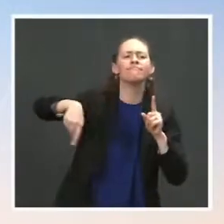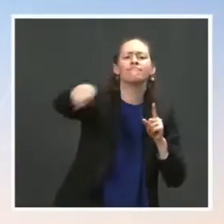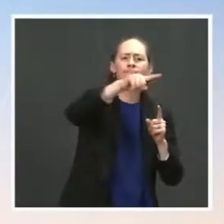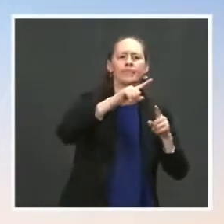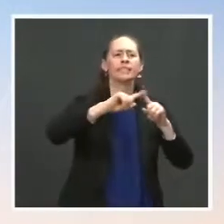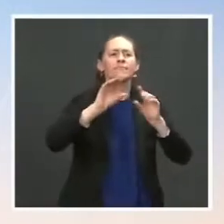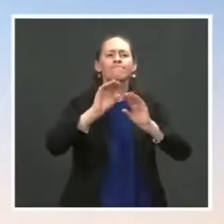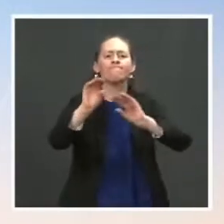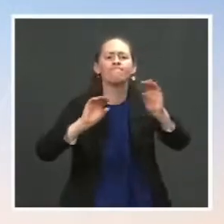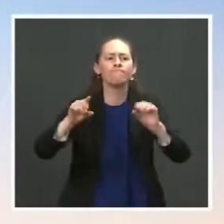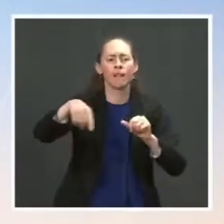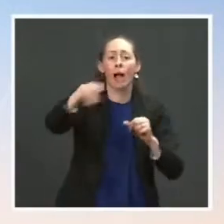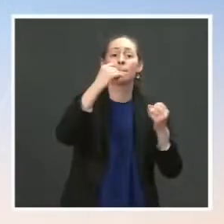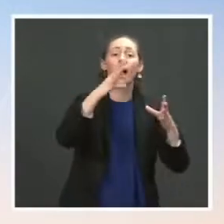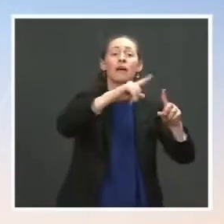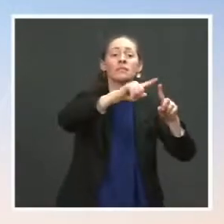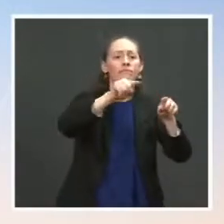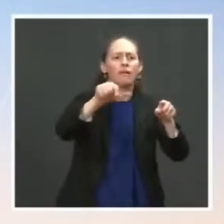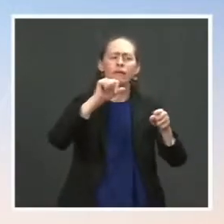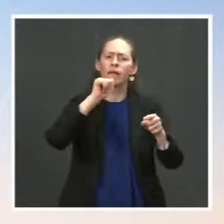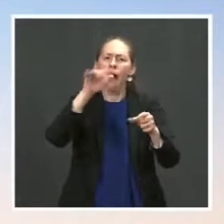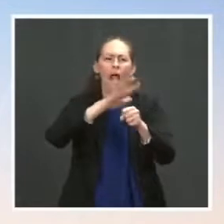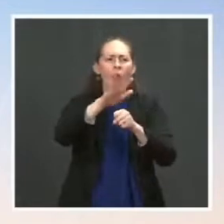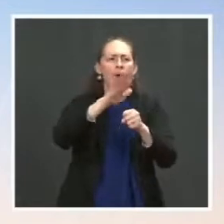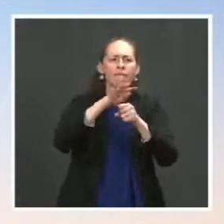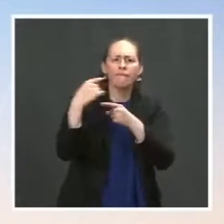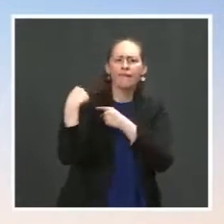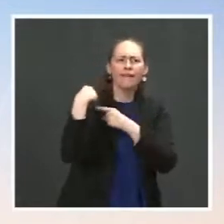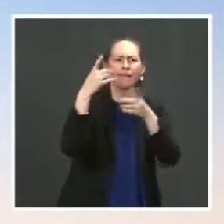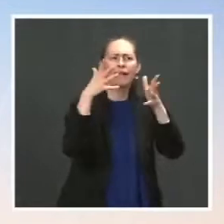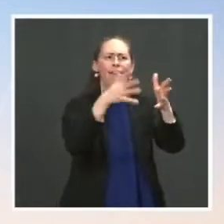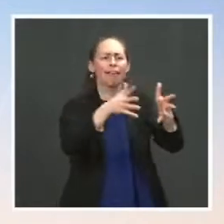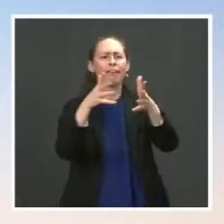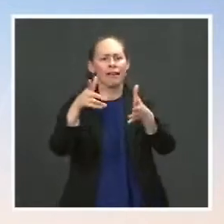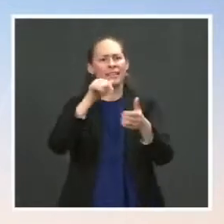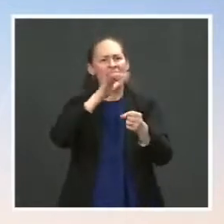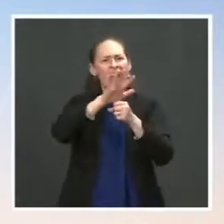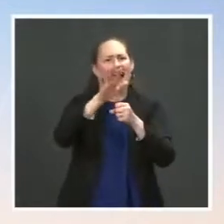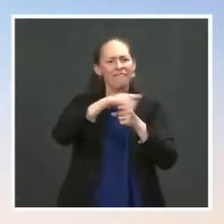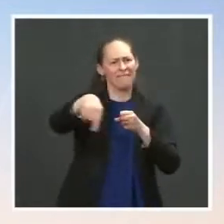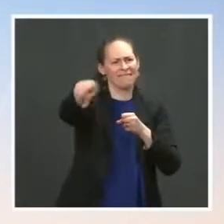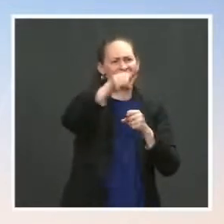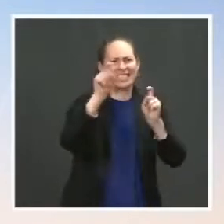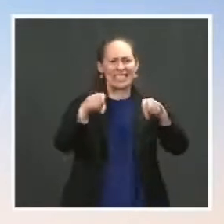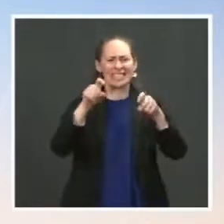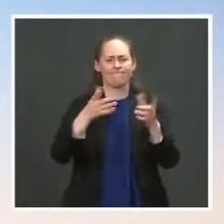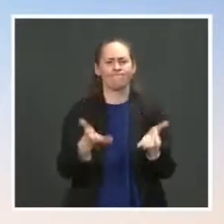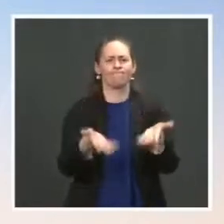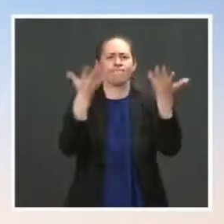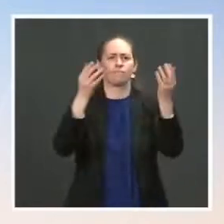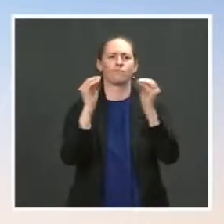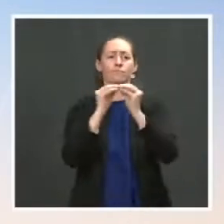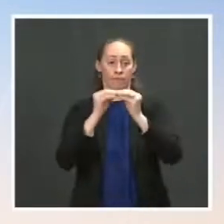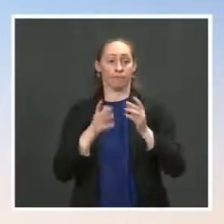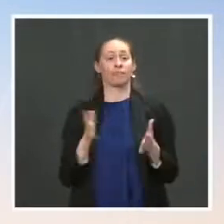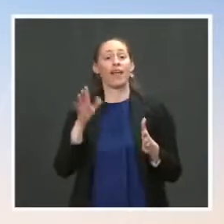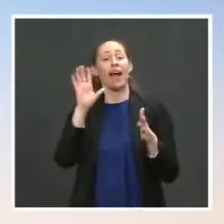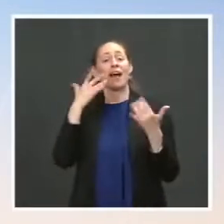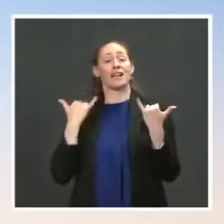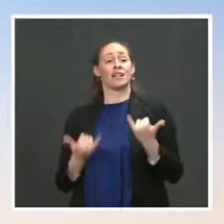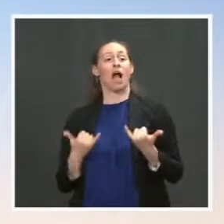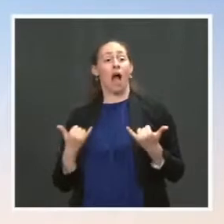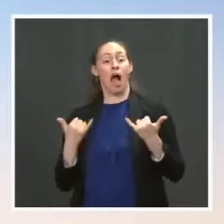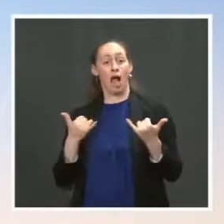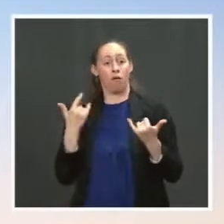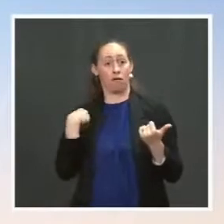underfunded over the last several years and therefore prompted a plus-up and a proposed plus-up, because if we are going to address a